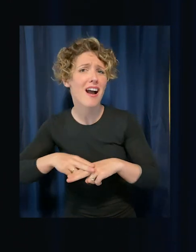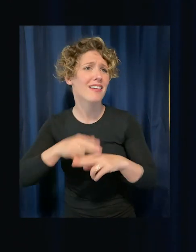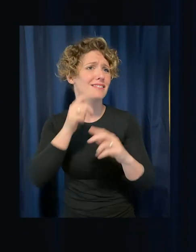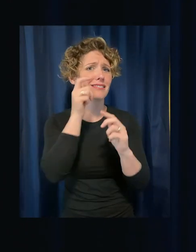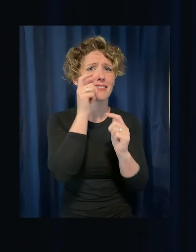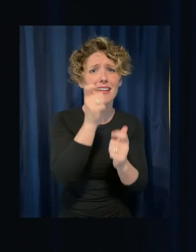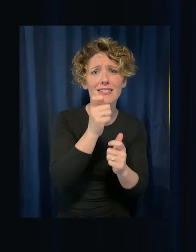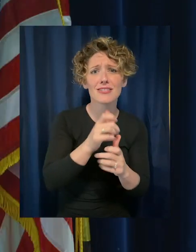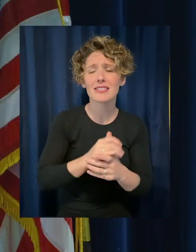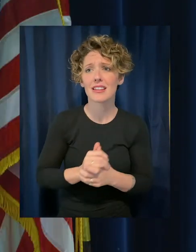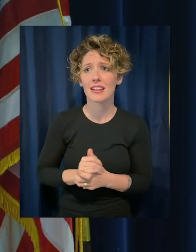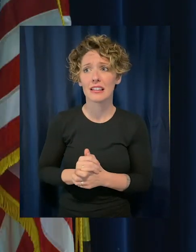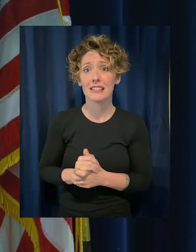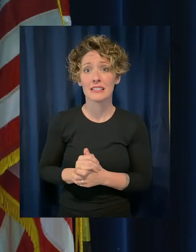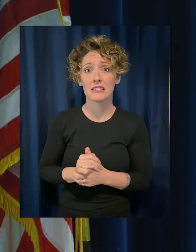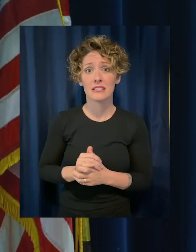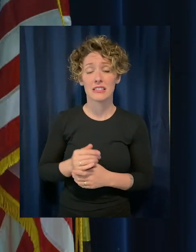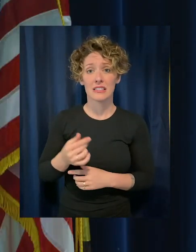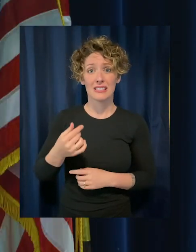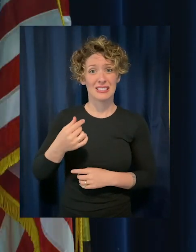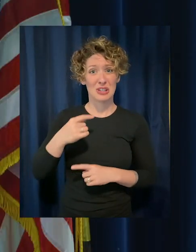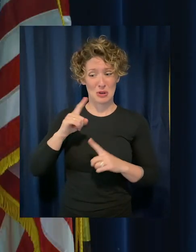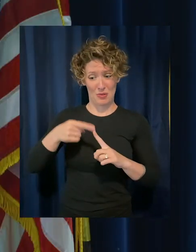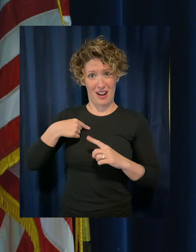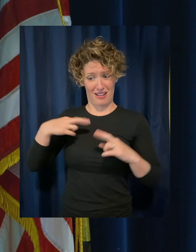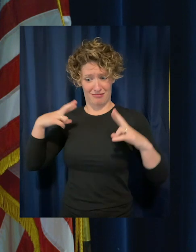You are what I missed most when I retired.